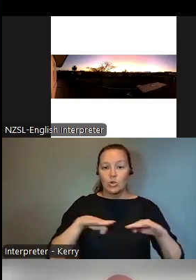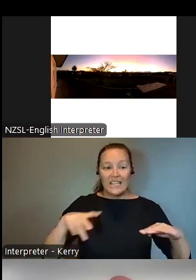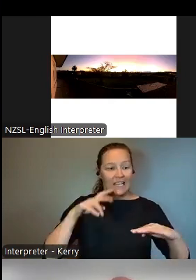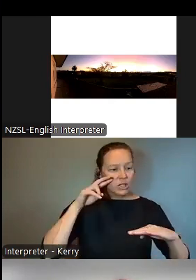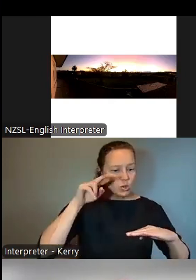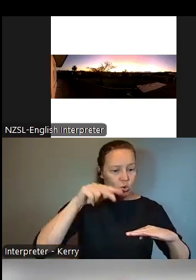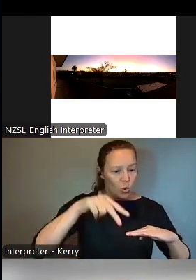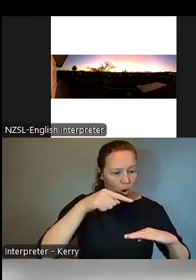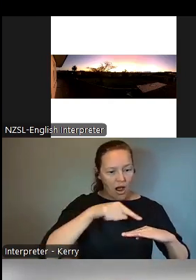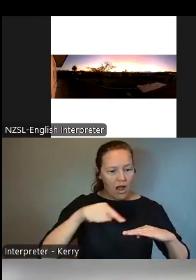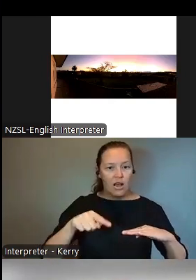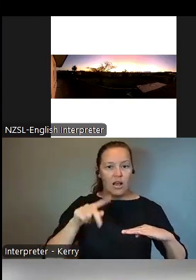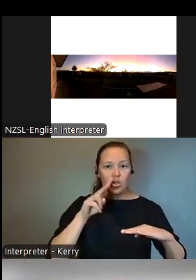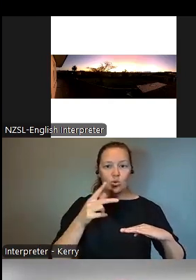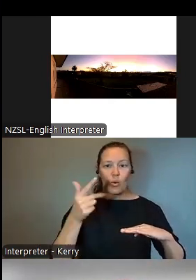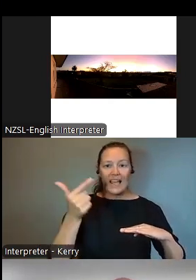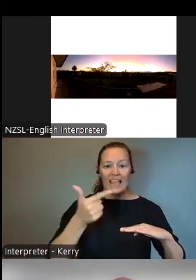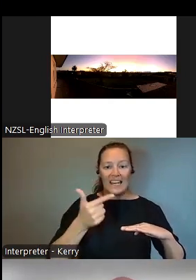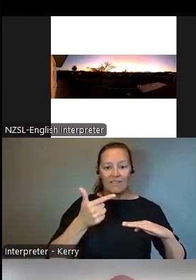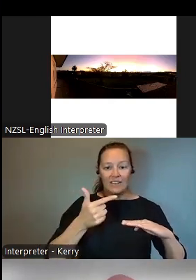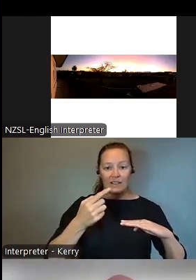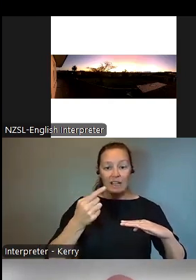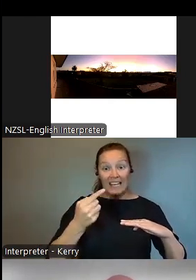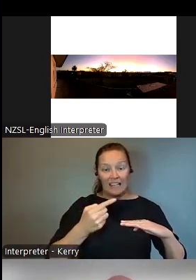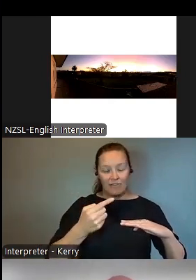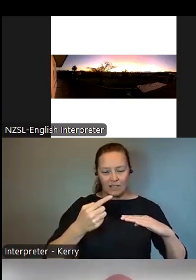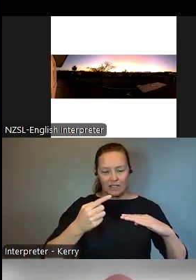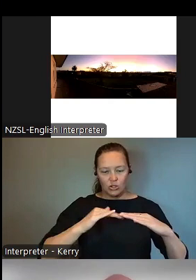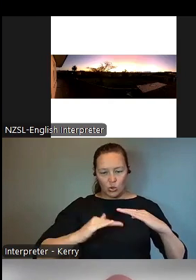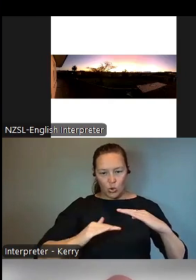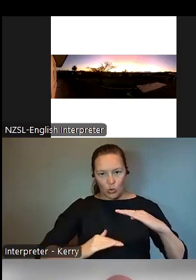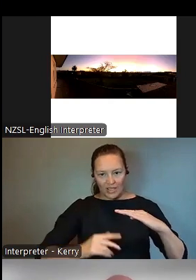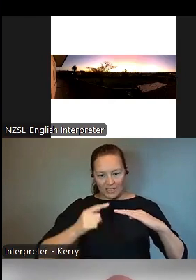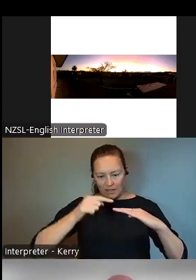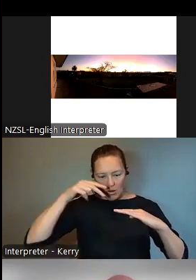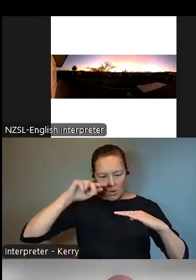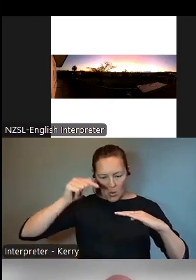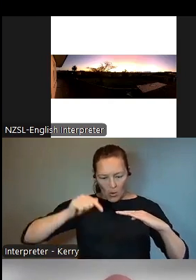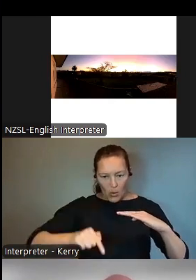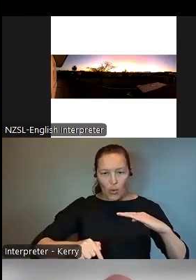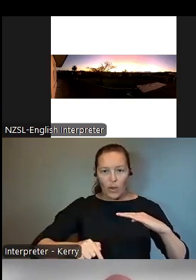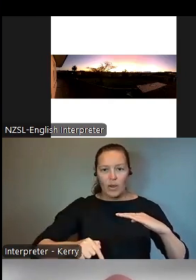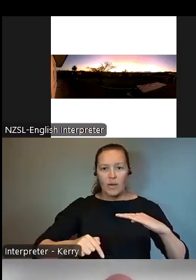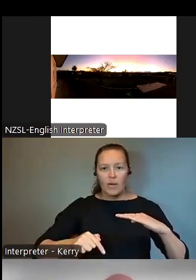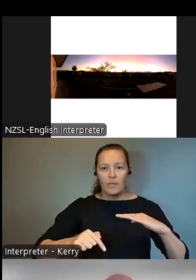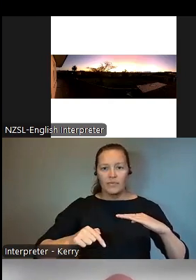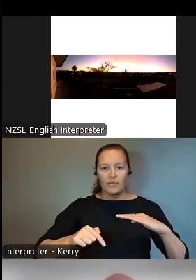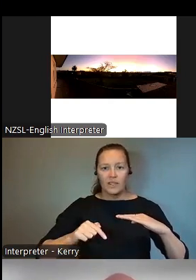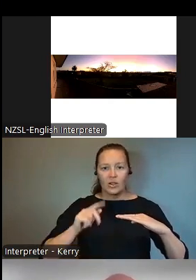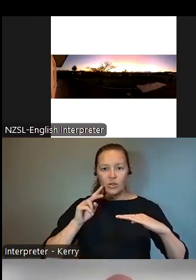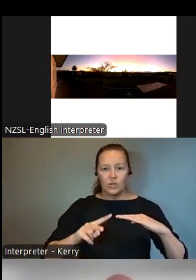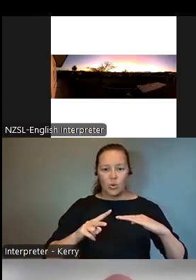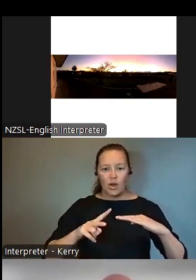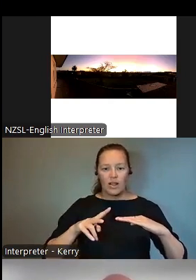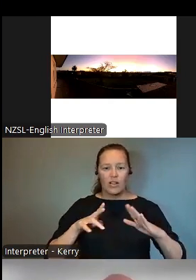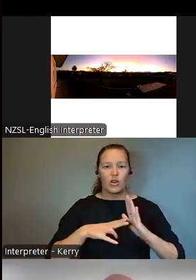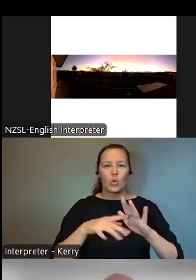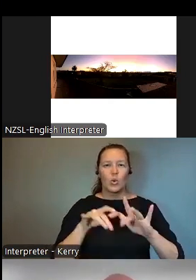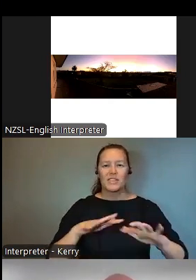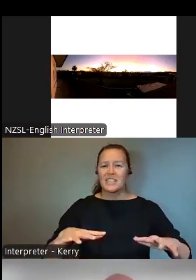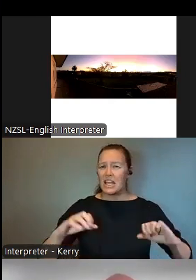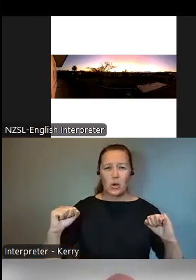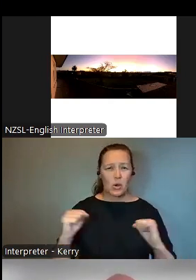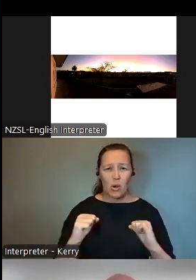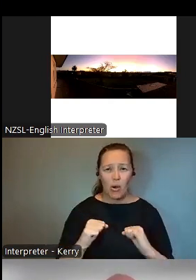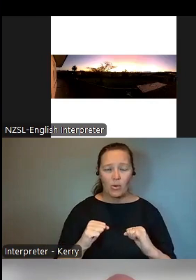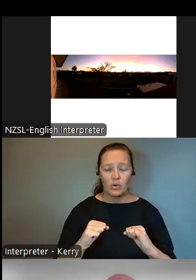saw 11 stories down, a really long fall, the icy cold North Sea. There was